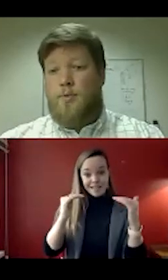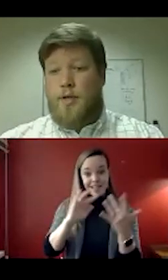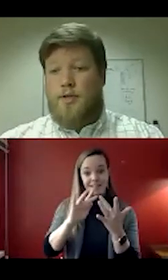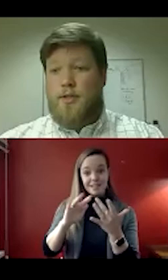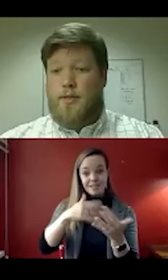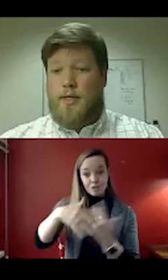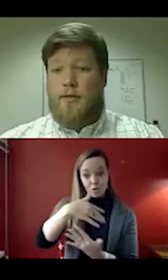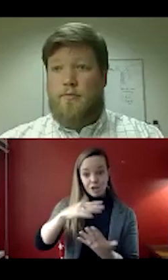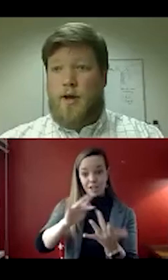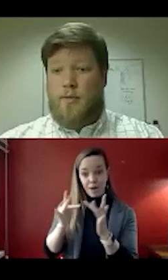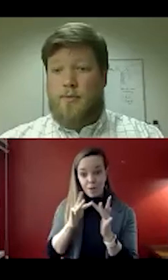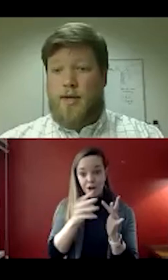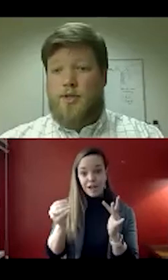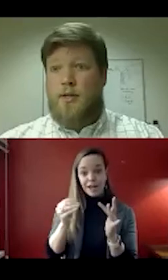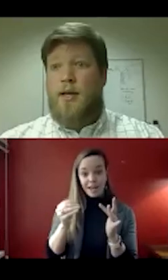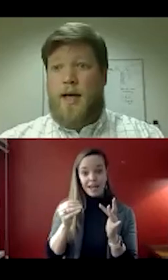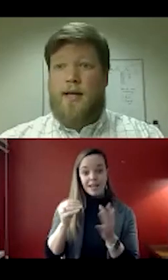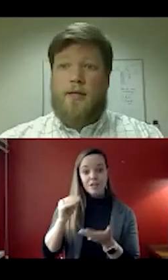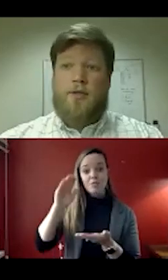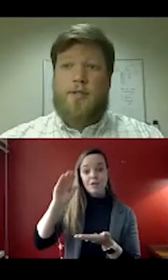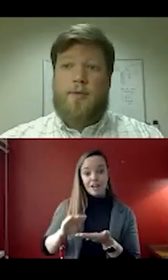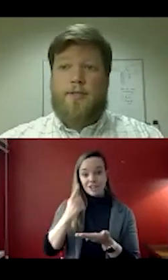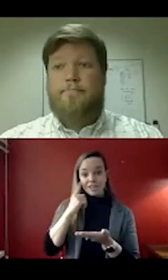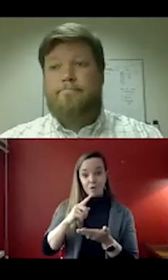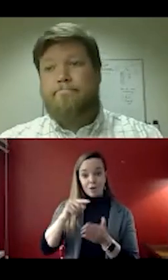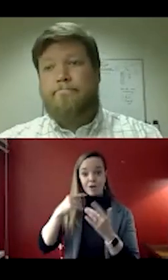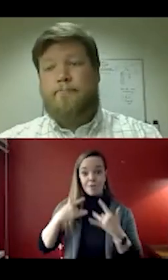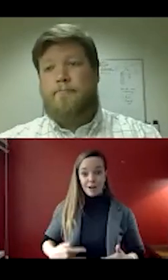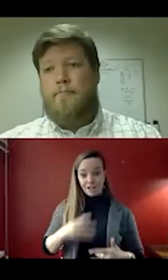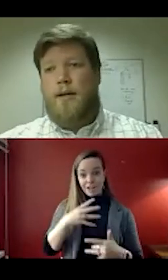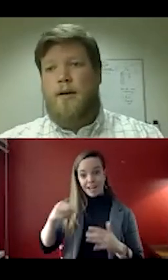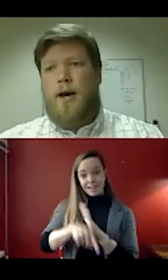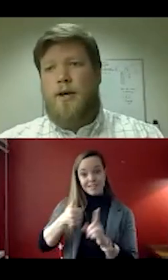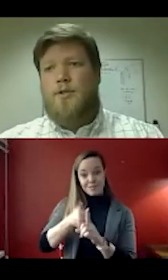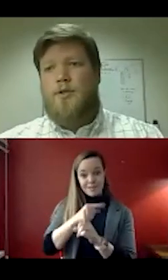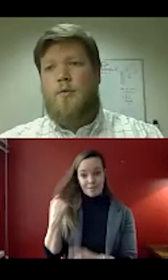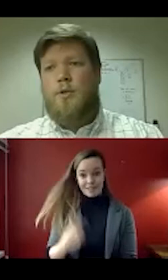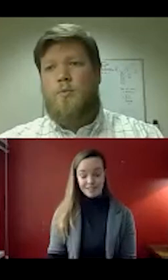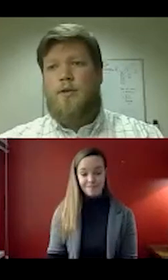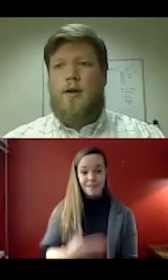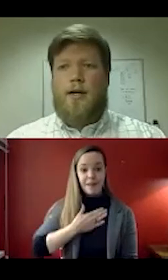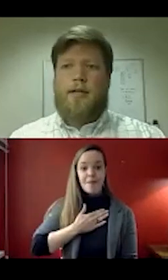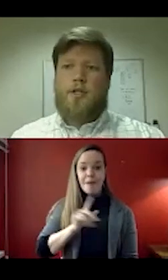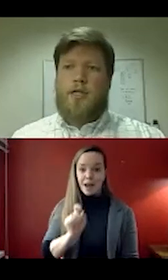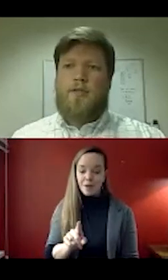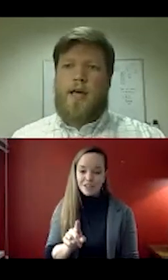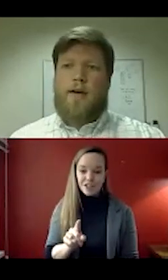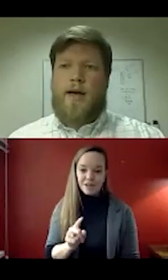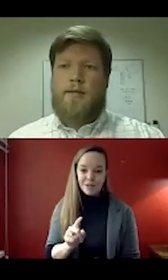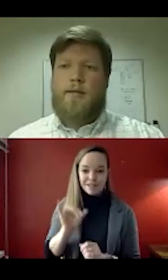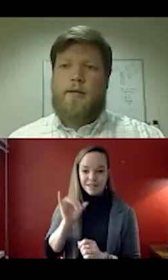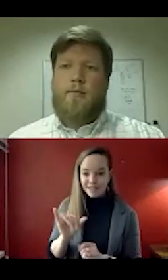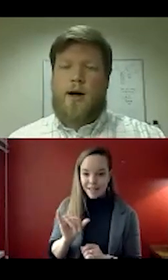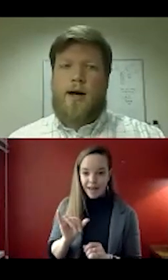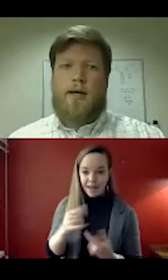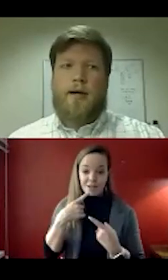produced reductions in follow-up depression and in suicide risk. My question was whether or not it achieves that